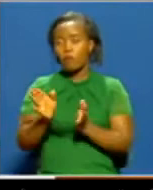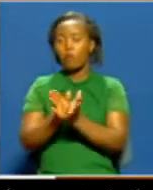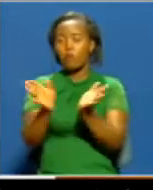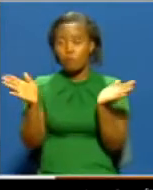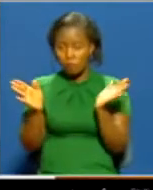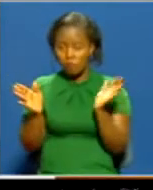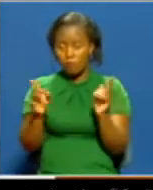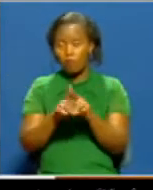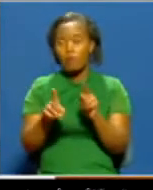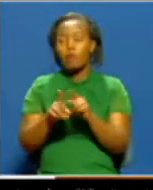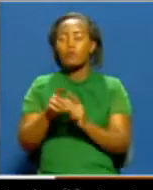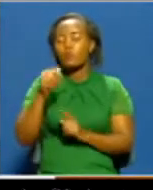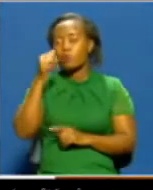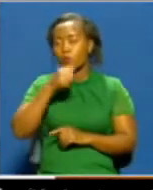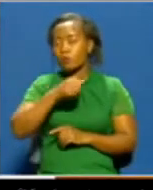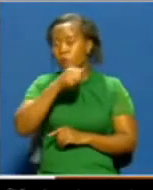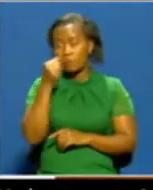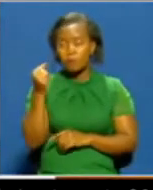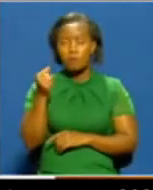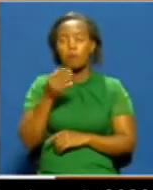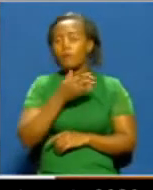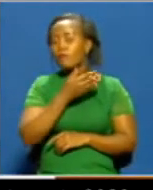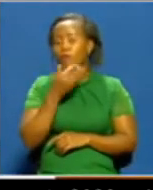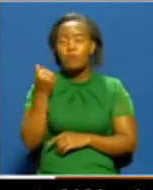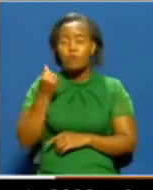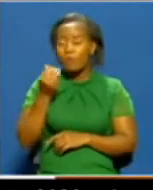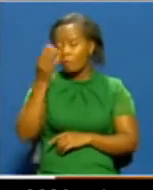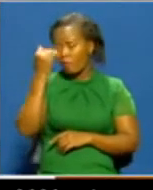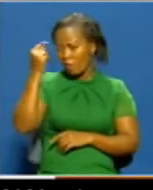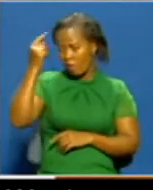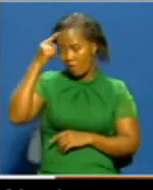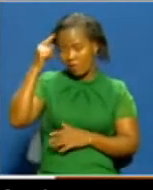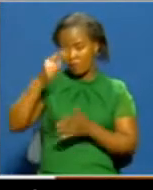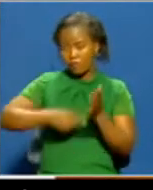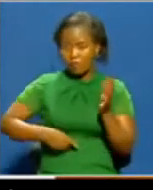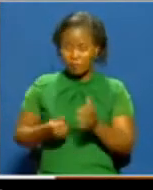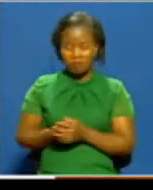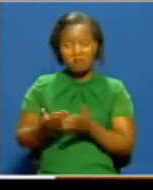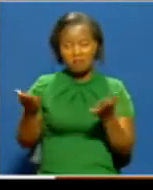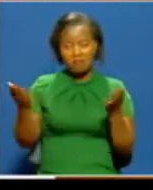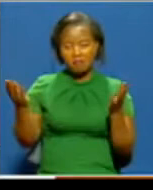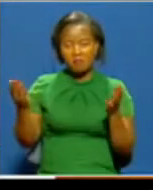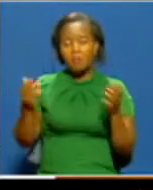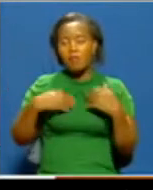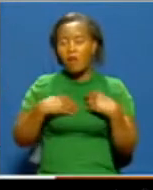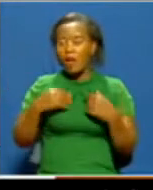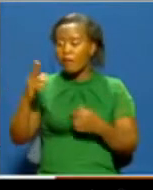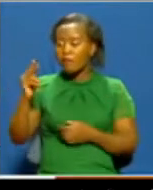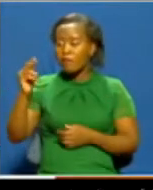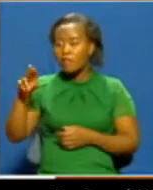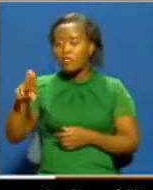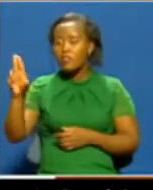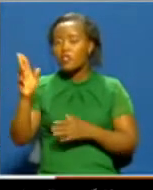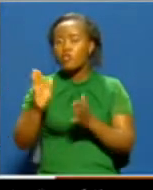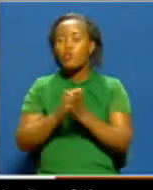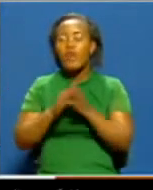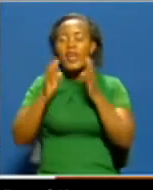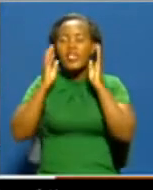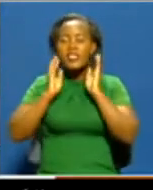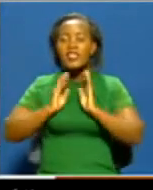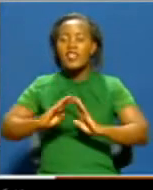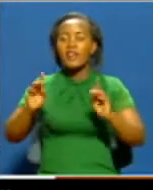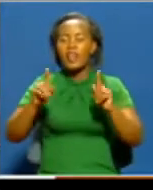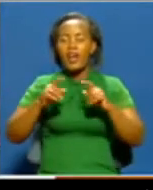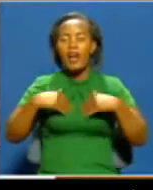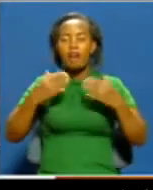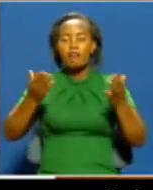sector hospitals better, because they're saying, whoa, now we can see, you know, the KUs and Kenyatta's improving to this extent.